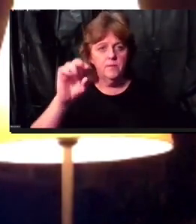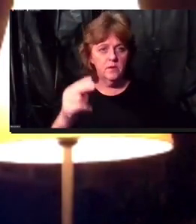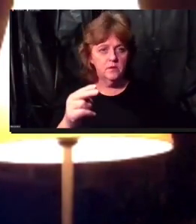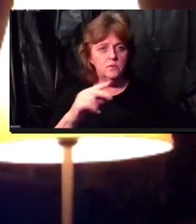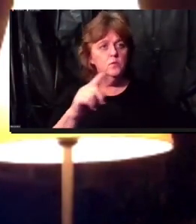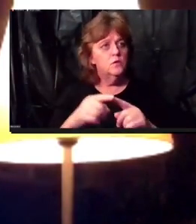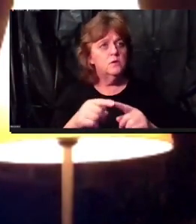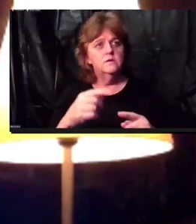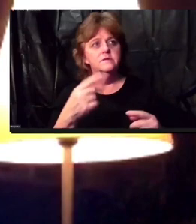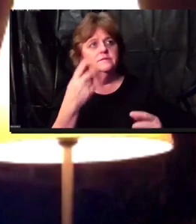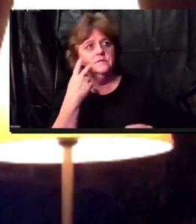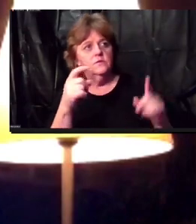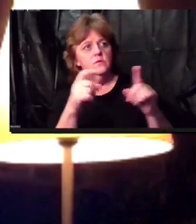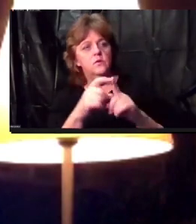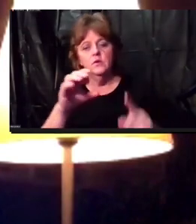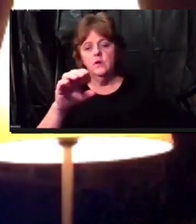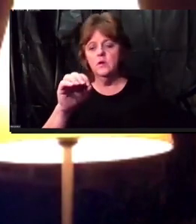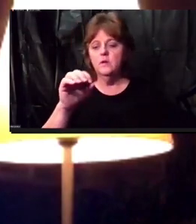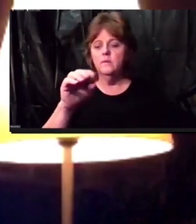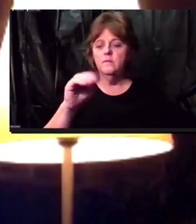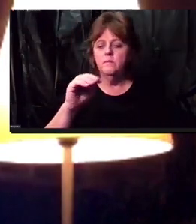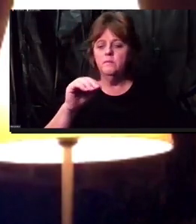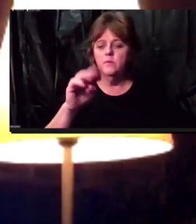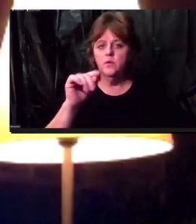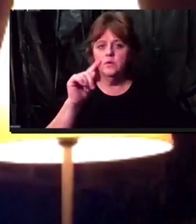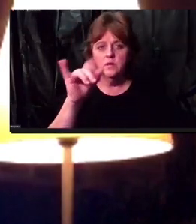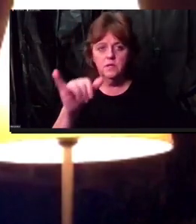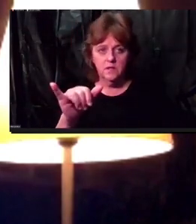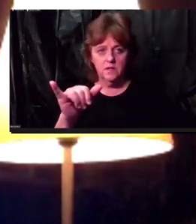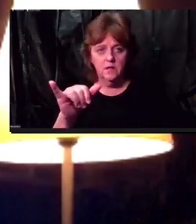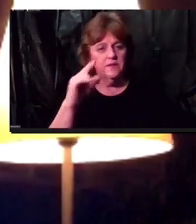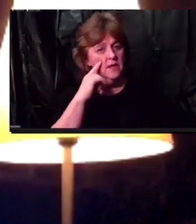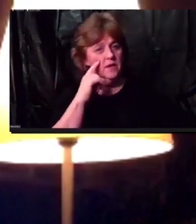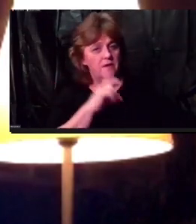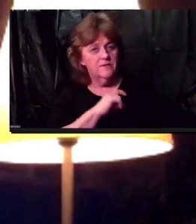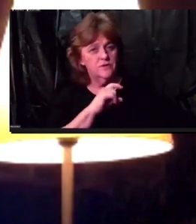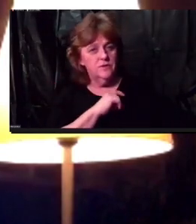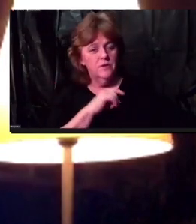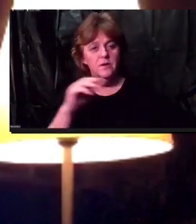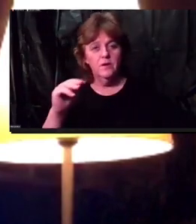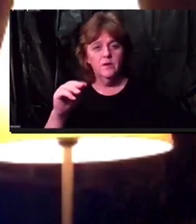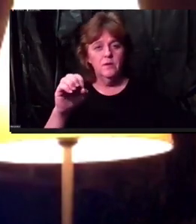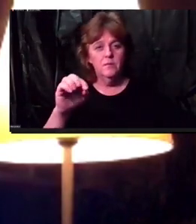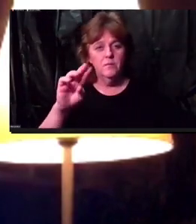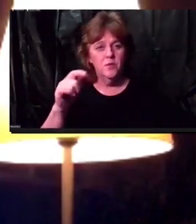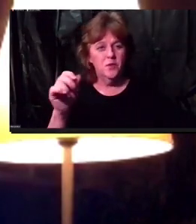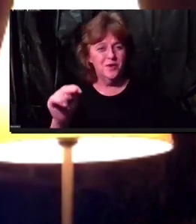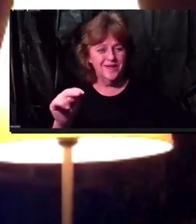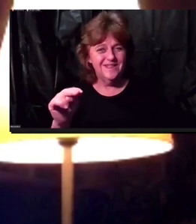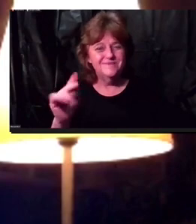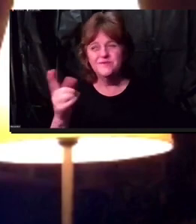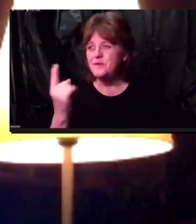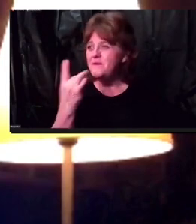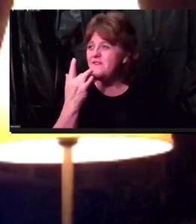community, it makes me think of Arthur Morgan, one of my favorite people to talk about here.